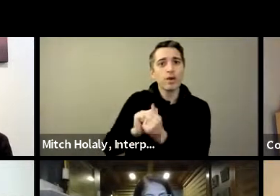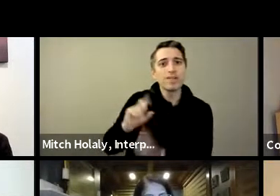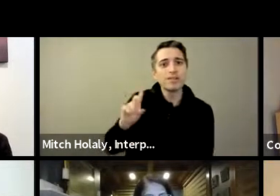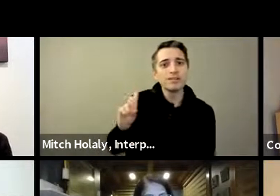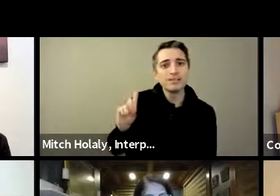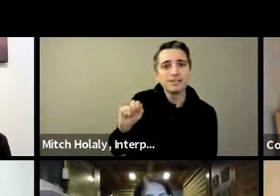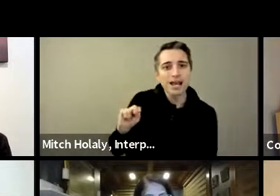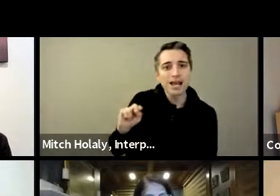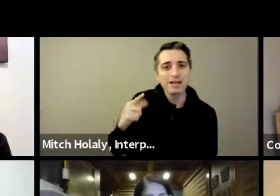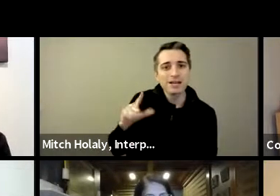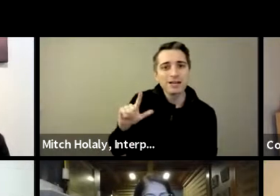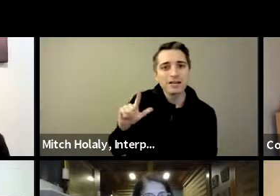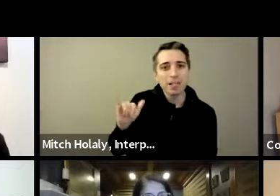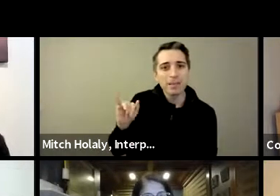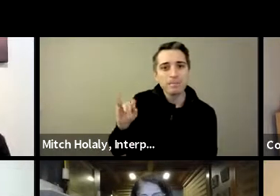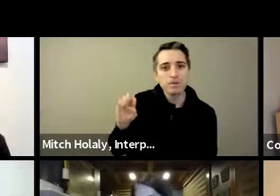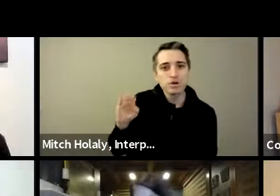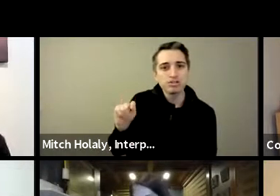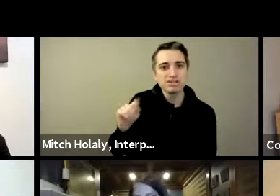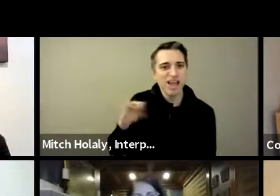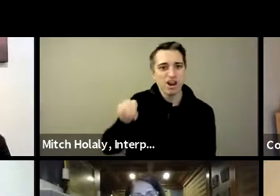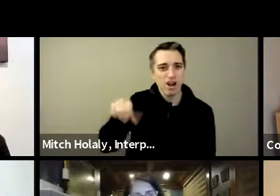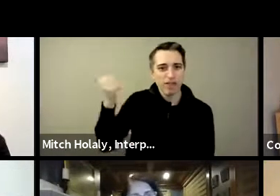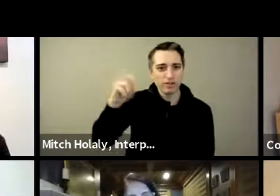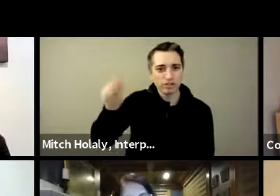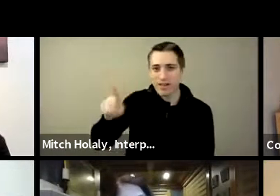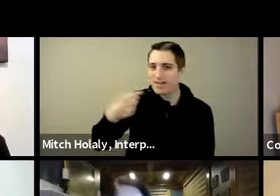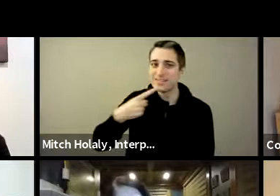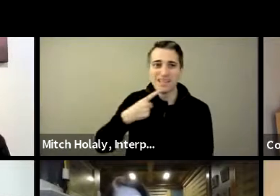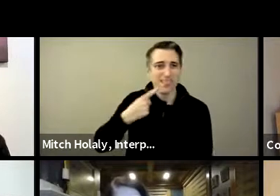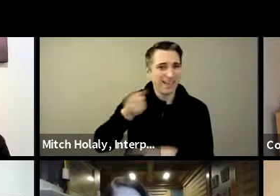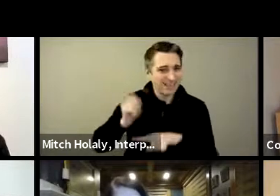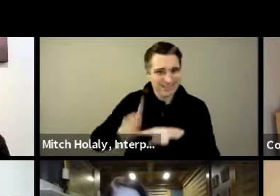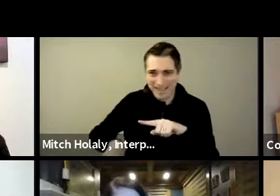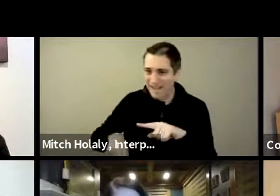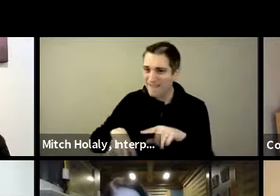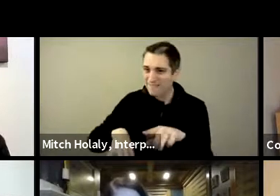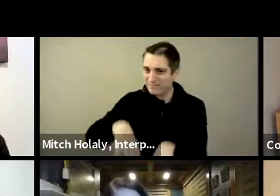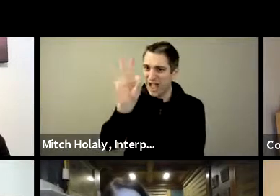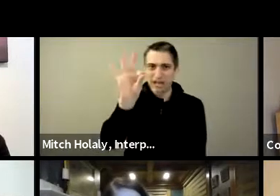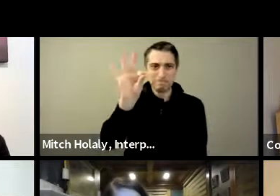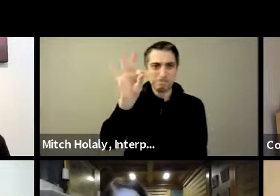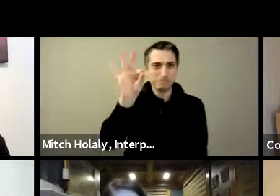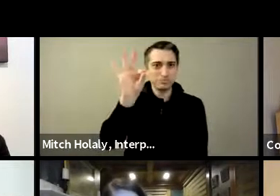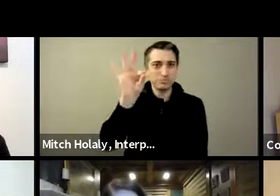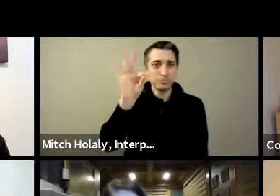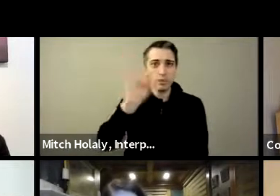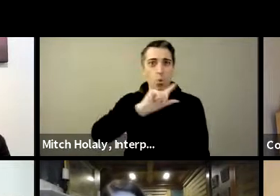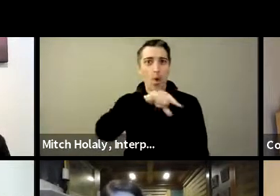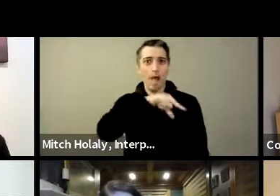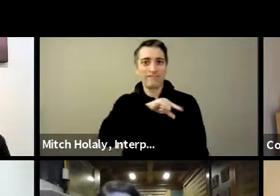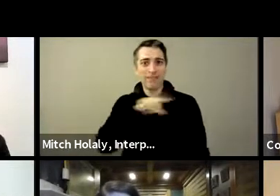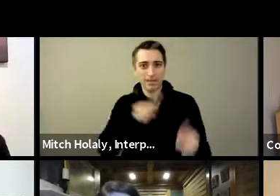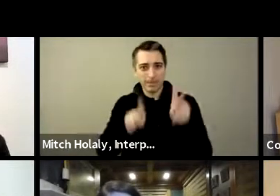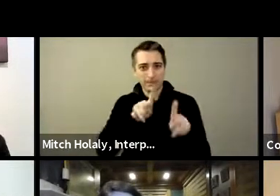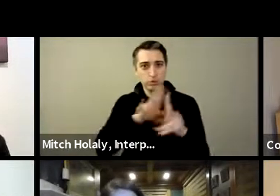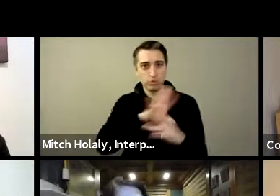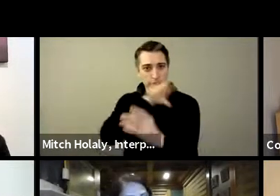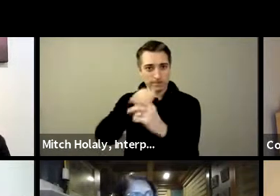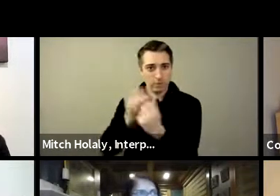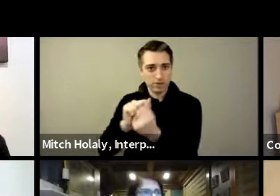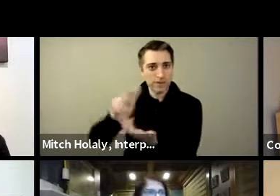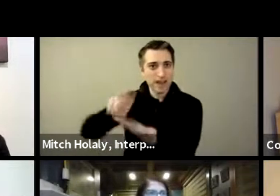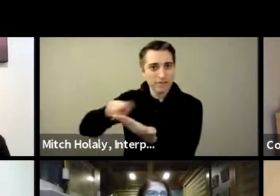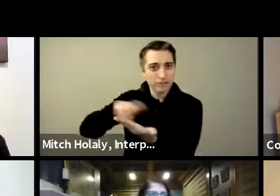who claim they cannot find qualified personnel to participate in the contract process. And it was my understanding that there